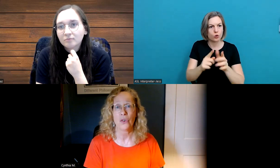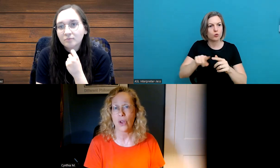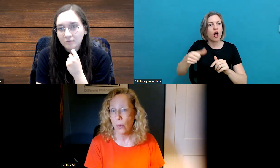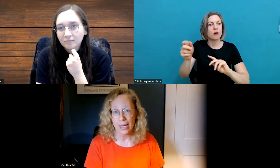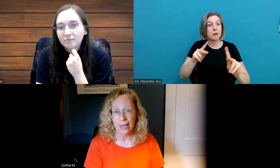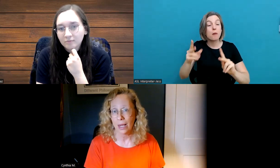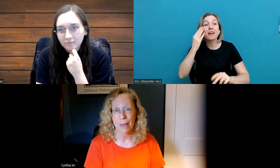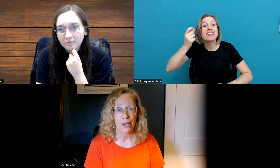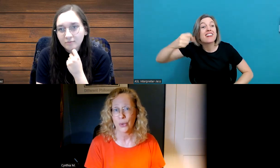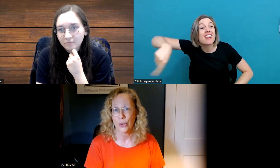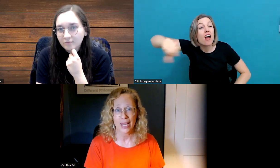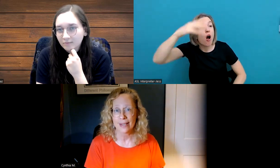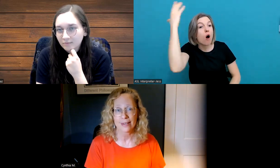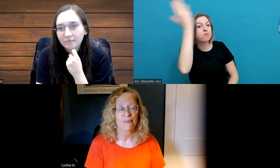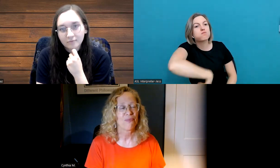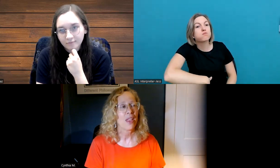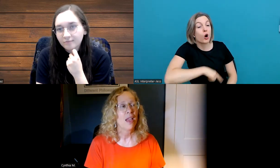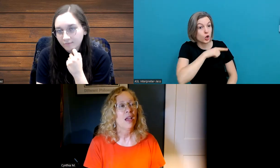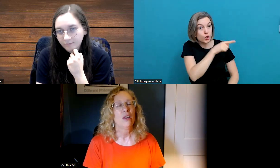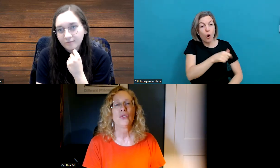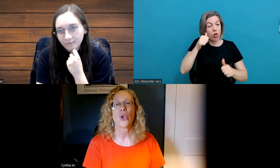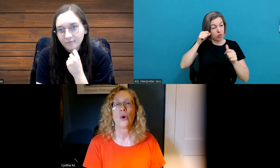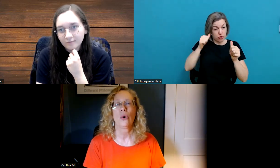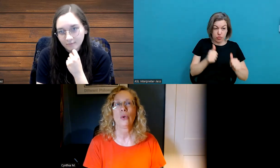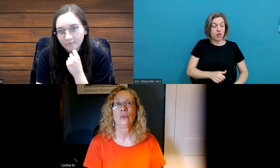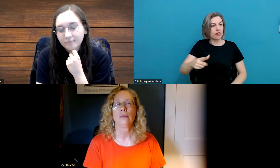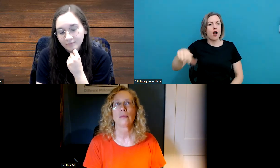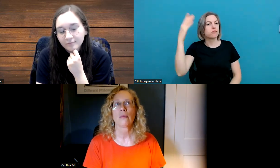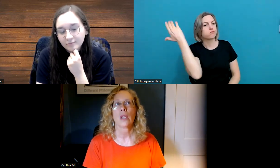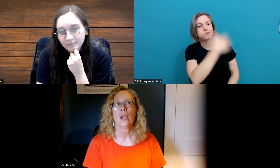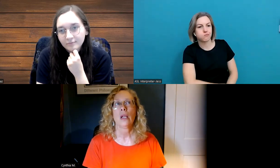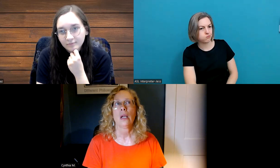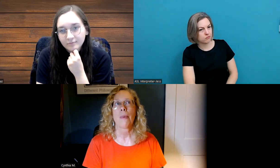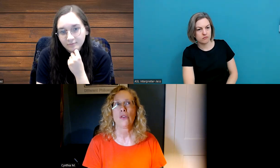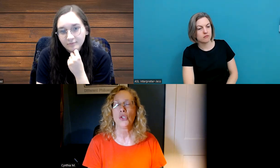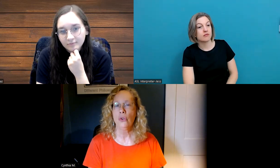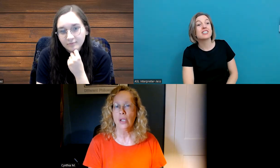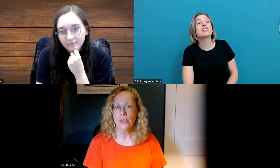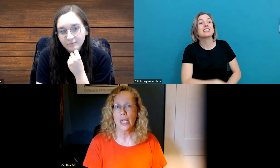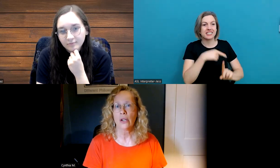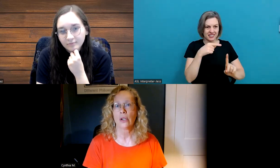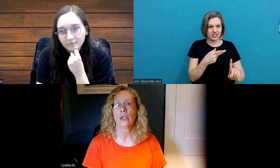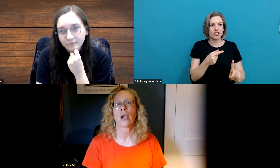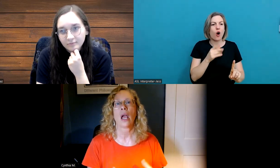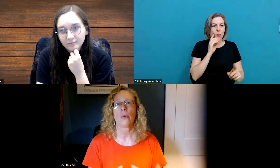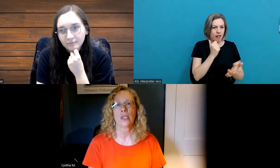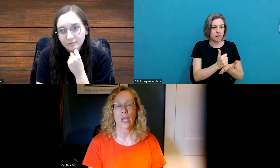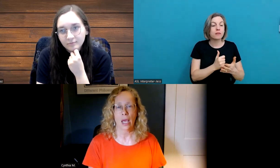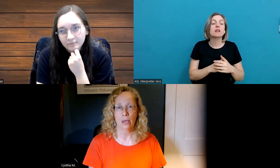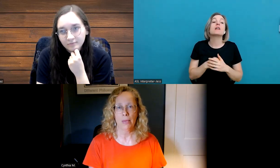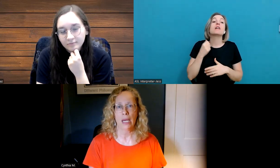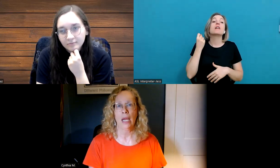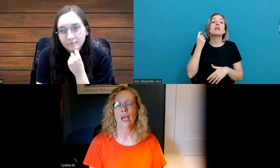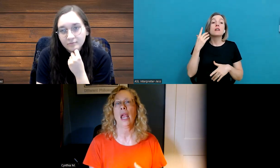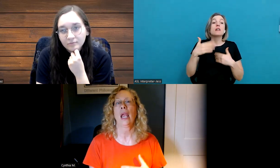they have no idea how bad your hearing is. So about 2 years later, I was